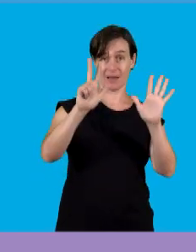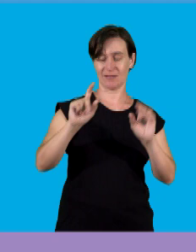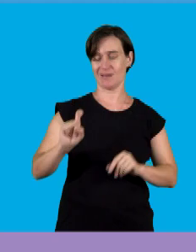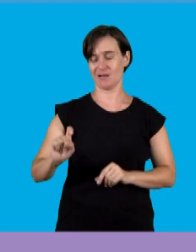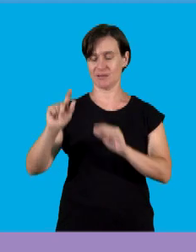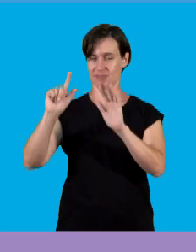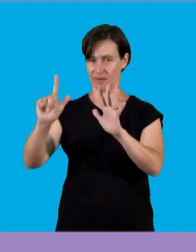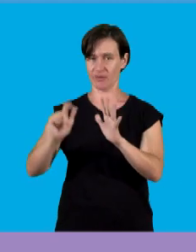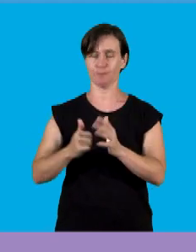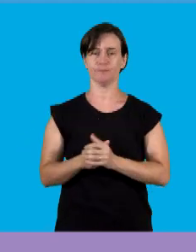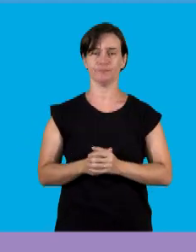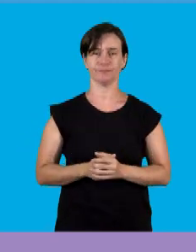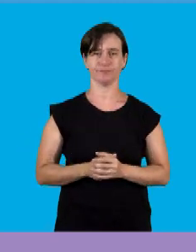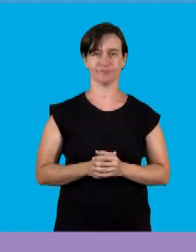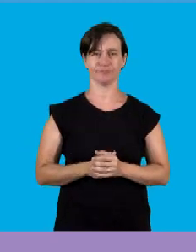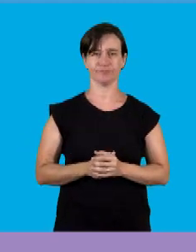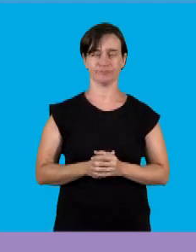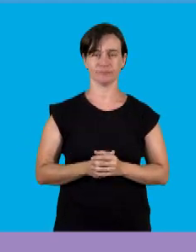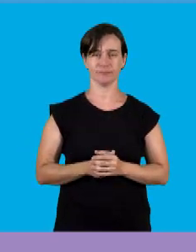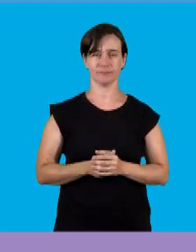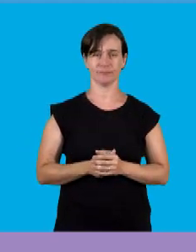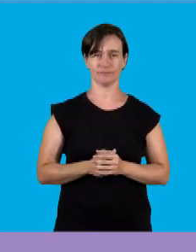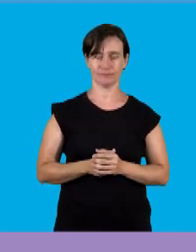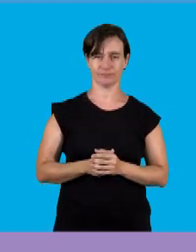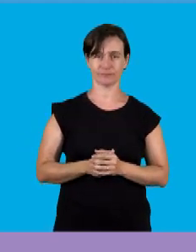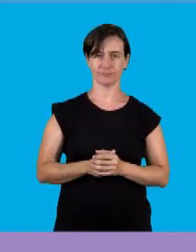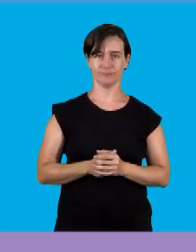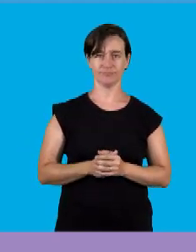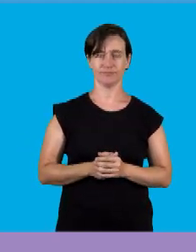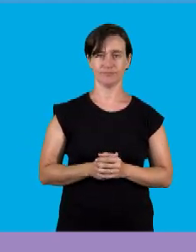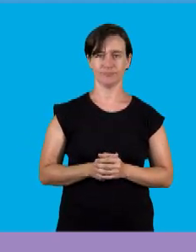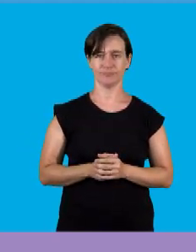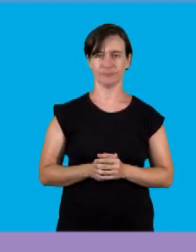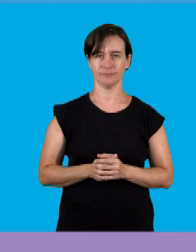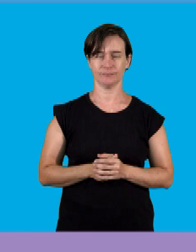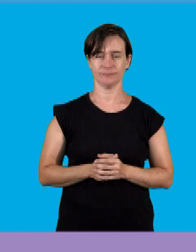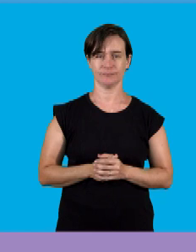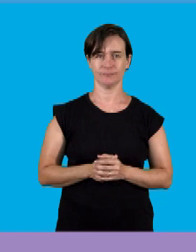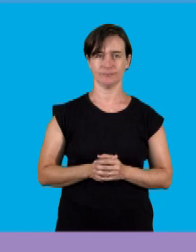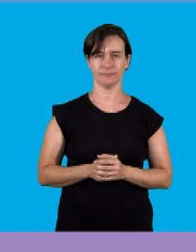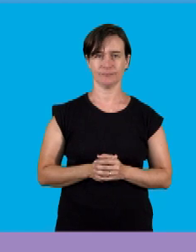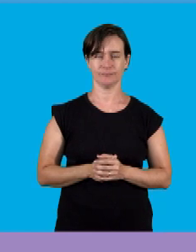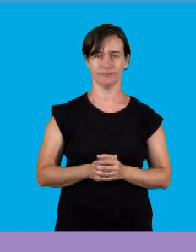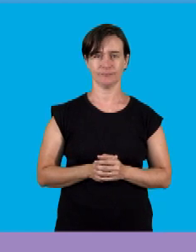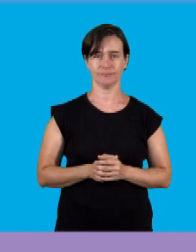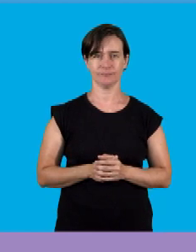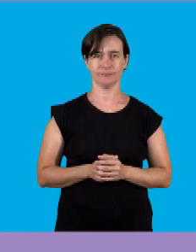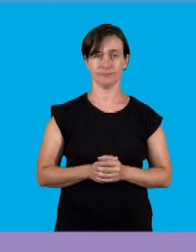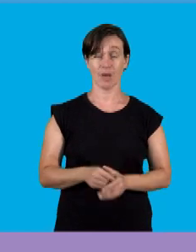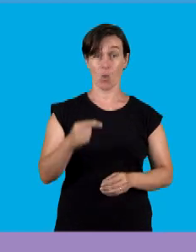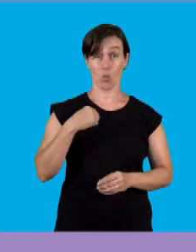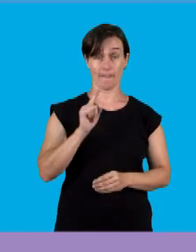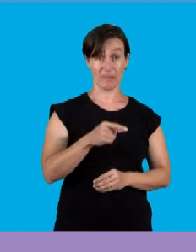answer. K exponent 8 multiplied by x exponent 7. And again, we will